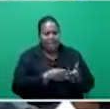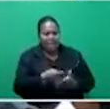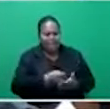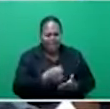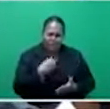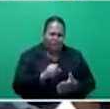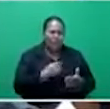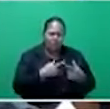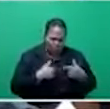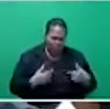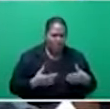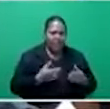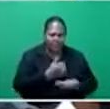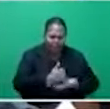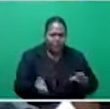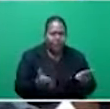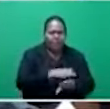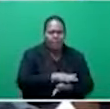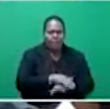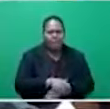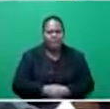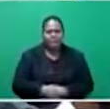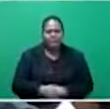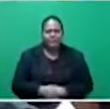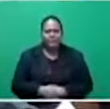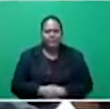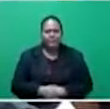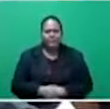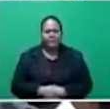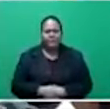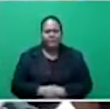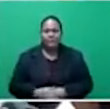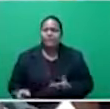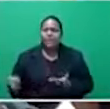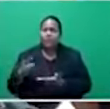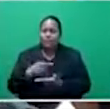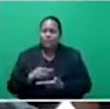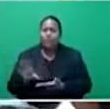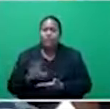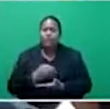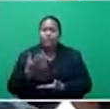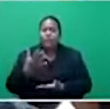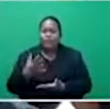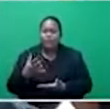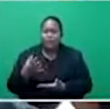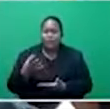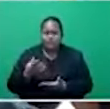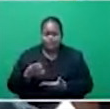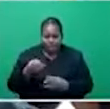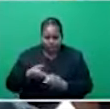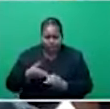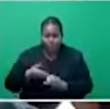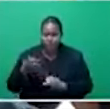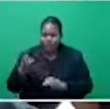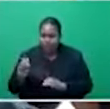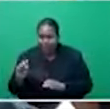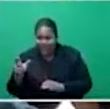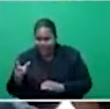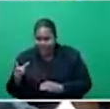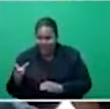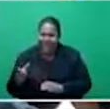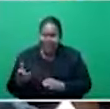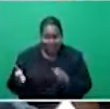revenue that we get from the 20 cents levy on fuel, $55 million. We've foregone that completely. At least the municipal council are getting paid. We're paying it